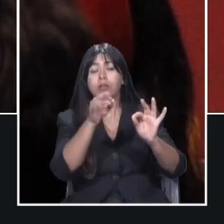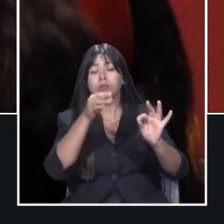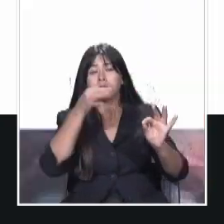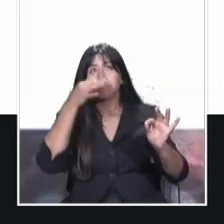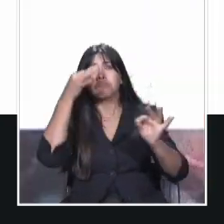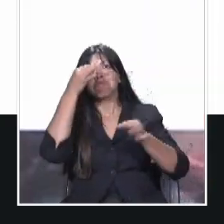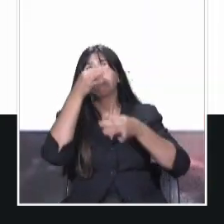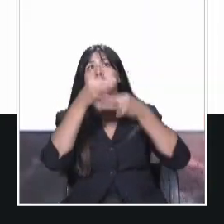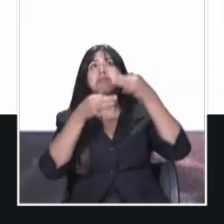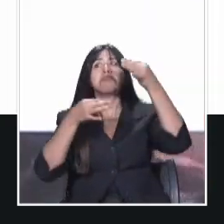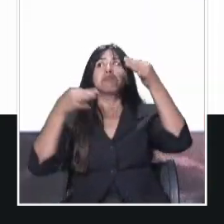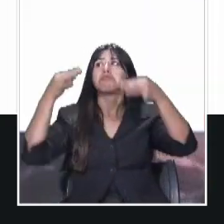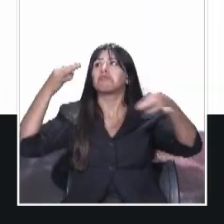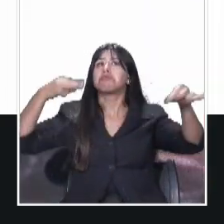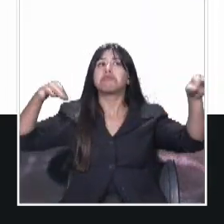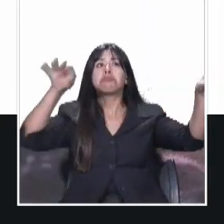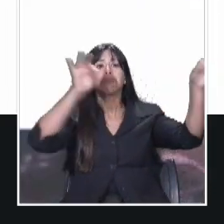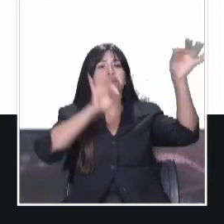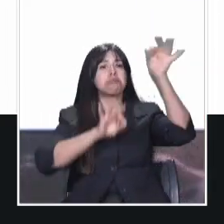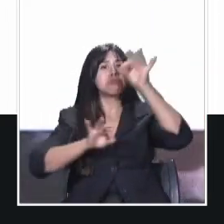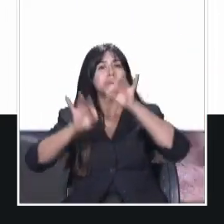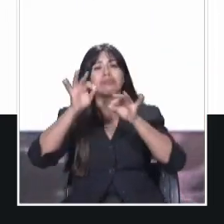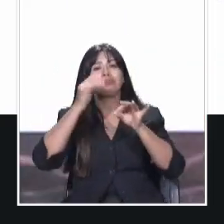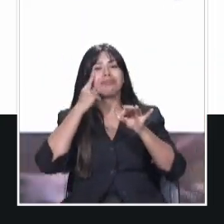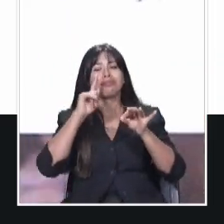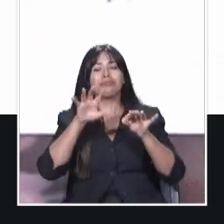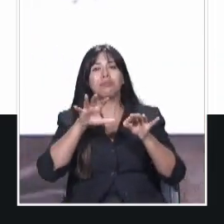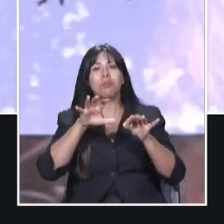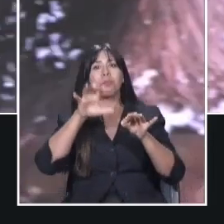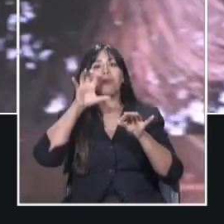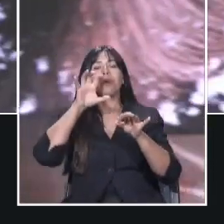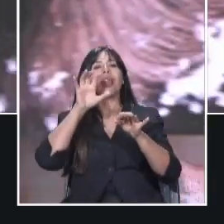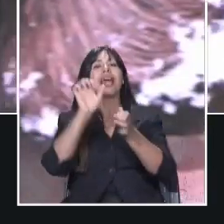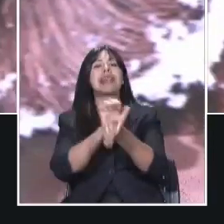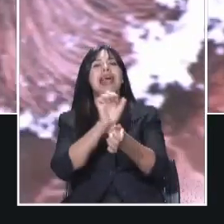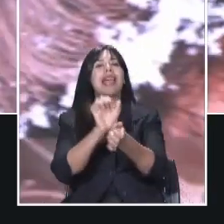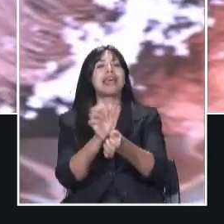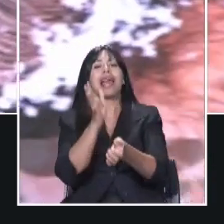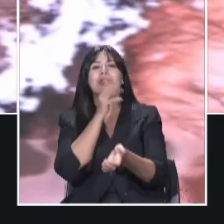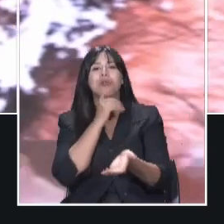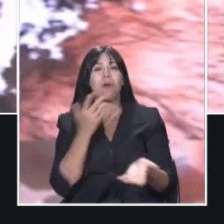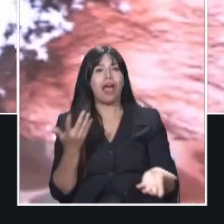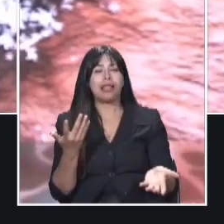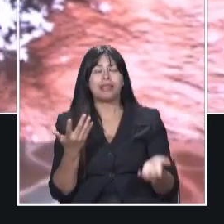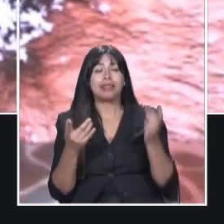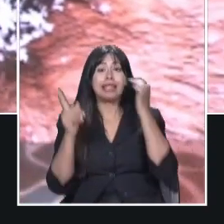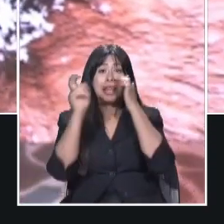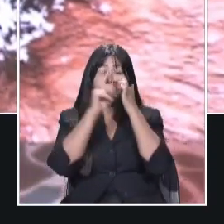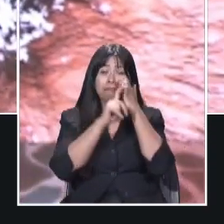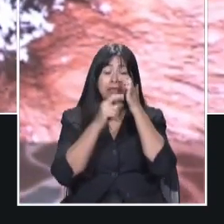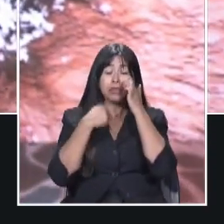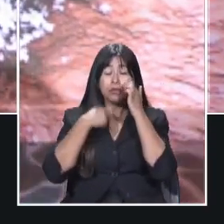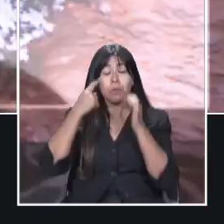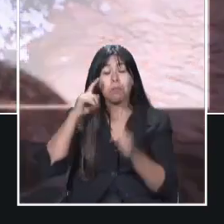They don't impart any energy, so it makes it very difficult for electronics to detect it.